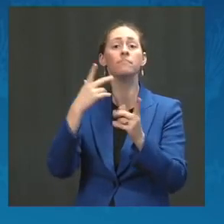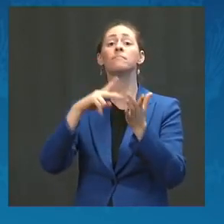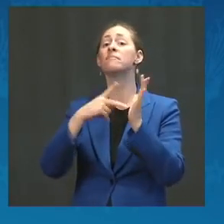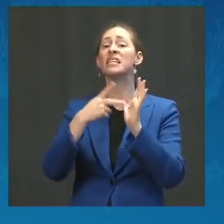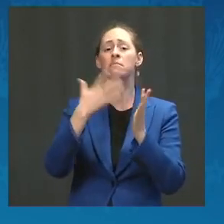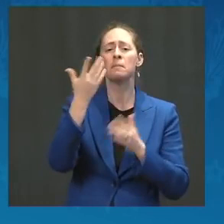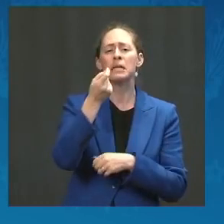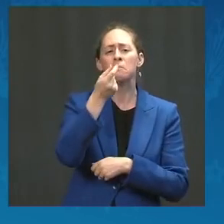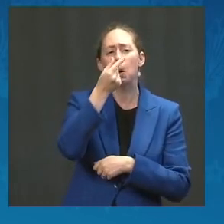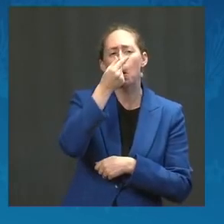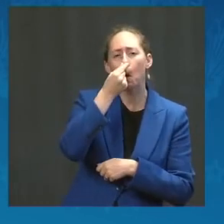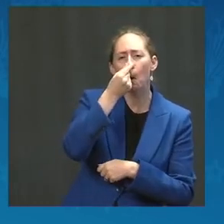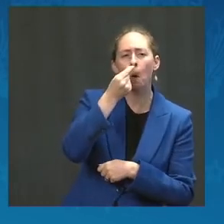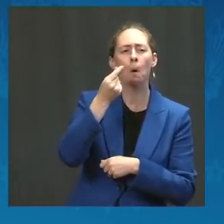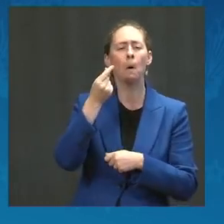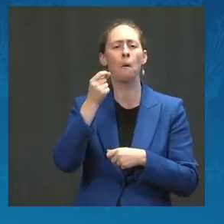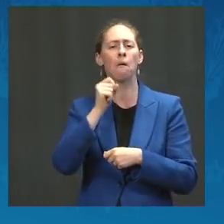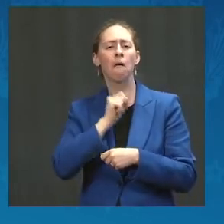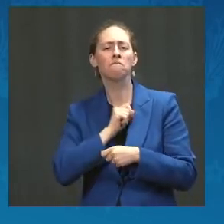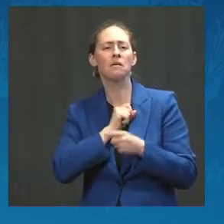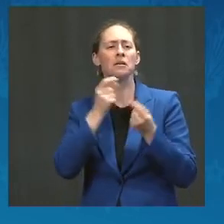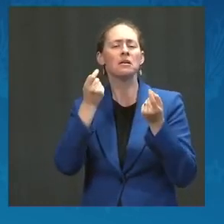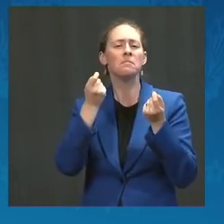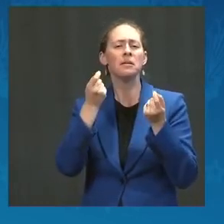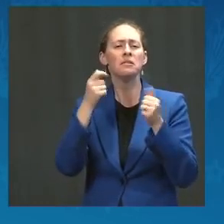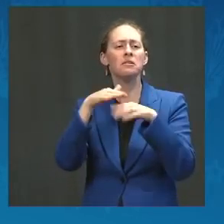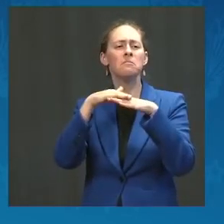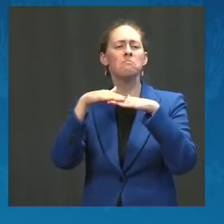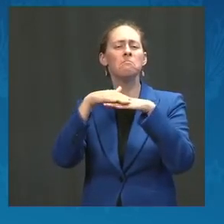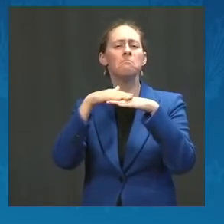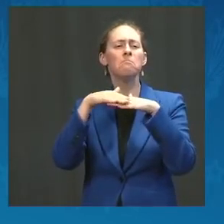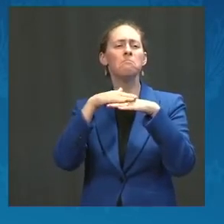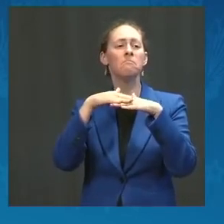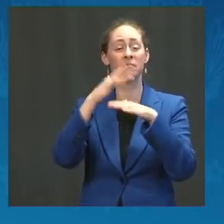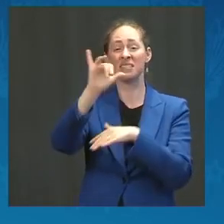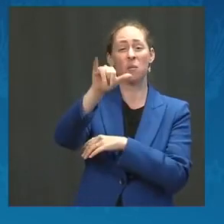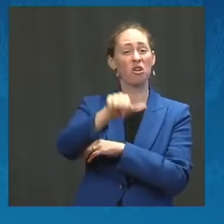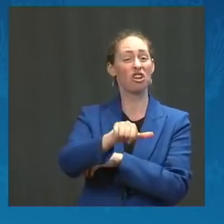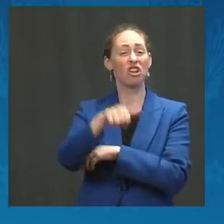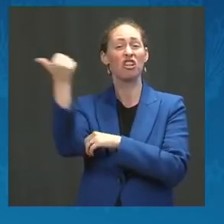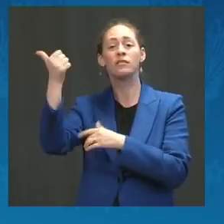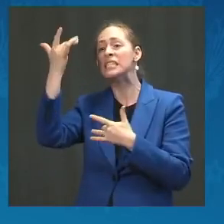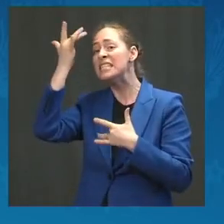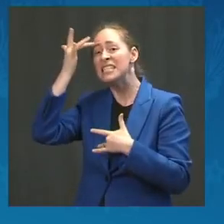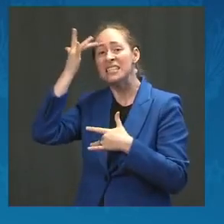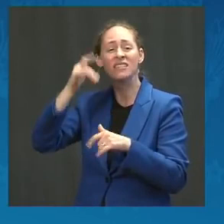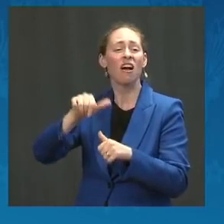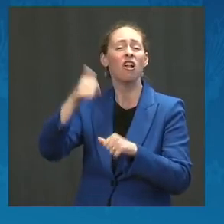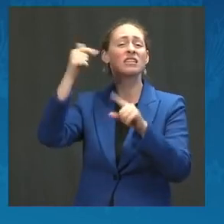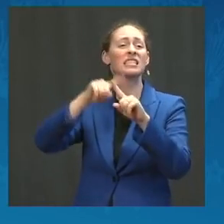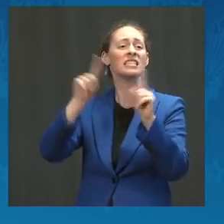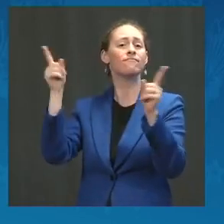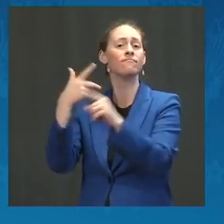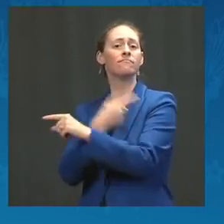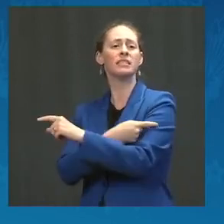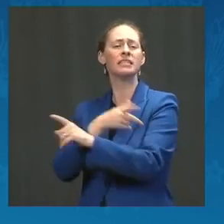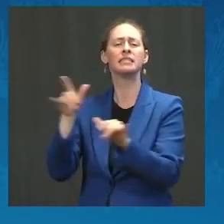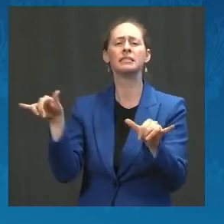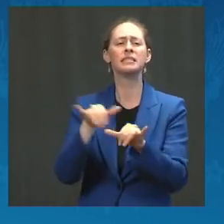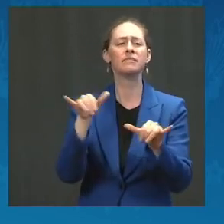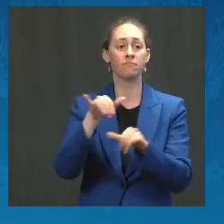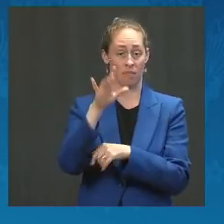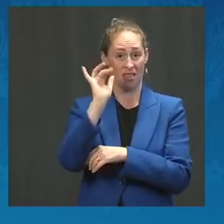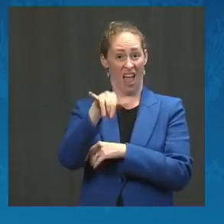almost every vaccine there is for other diseases. But breakthrough cases remain rare, and